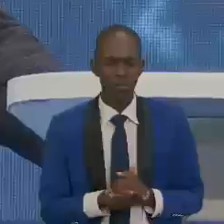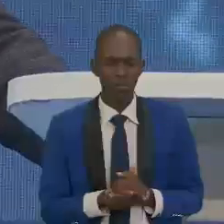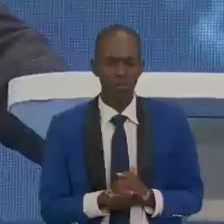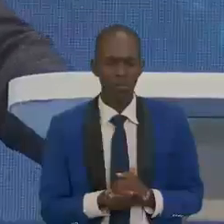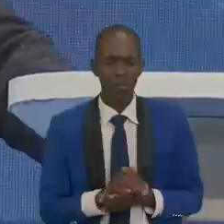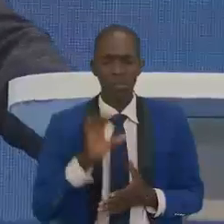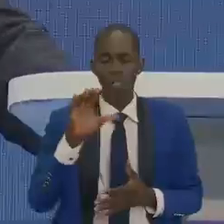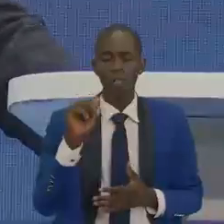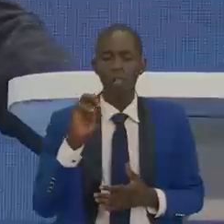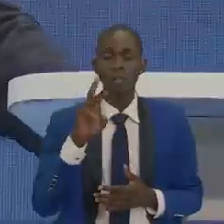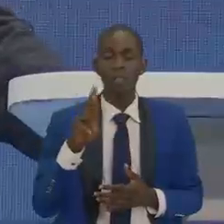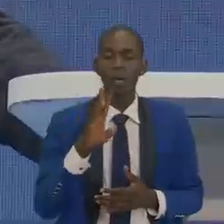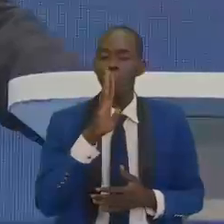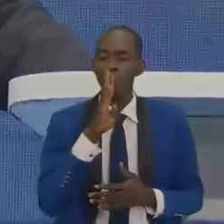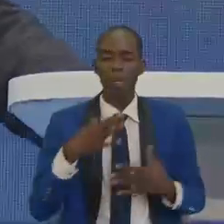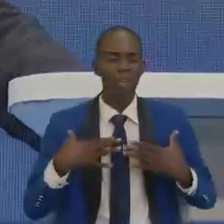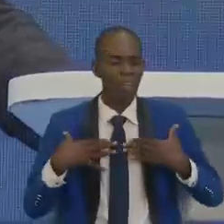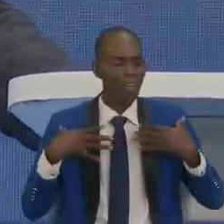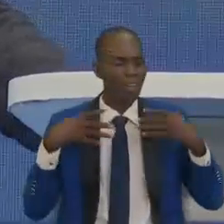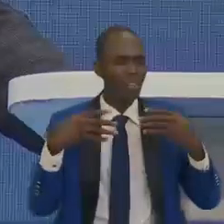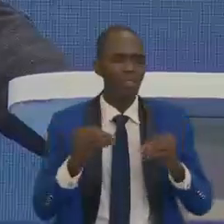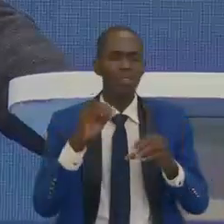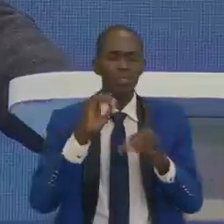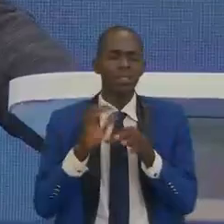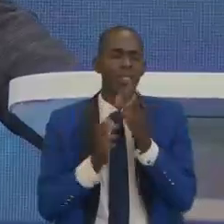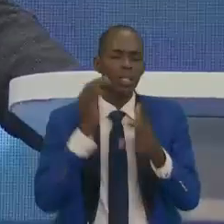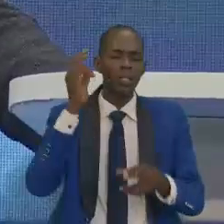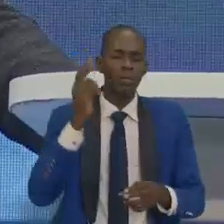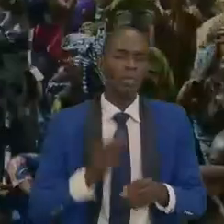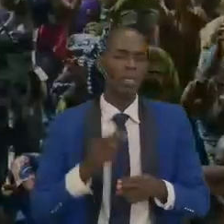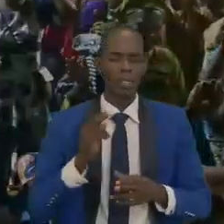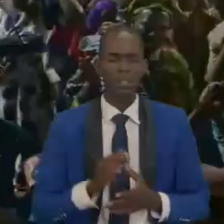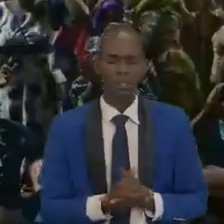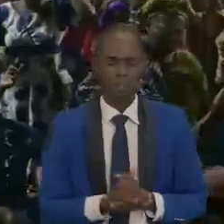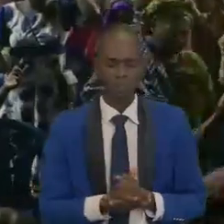Cancer, be healed in Jesus' name.